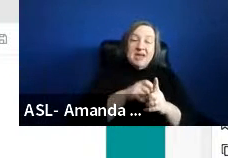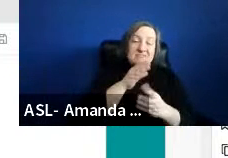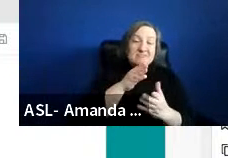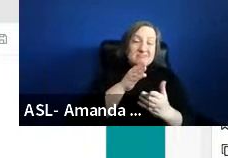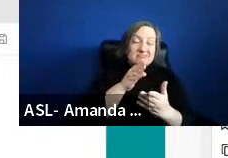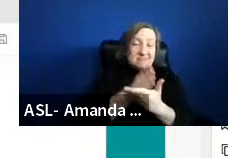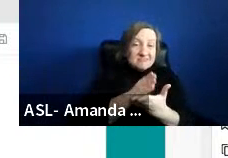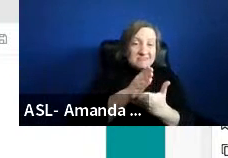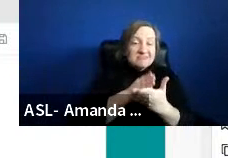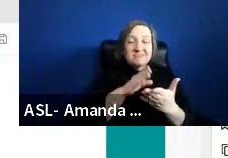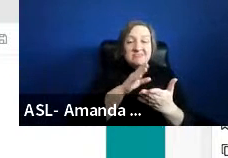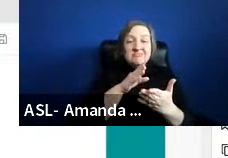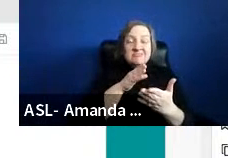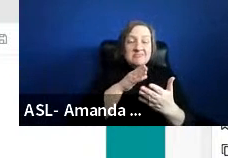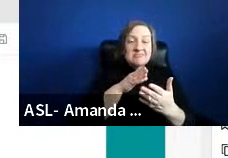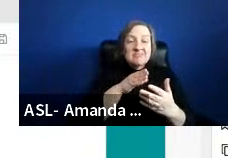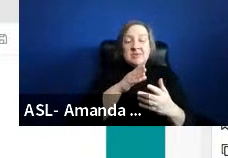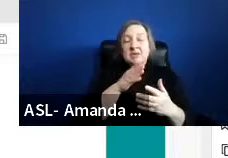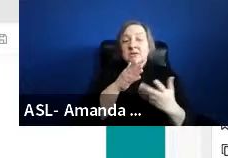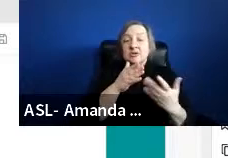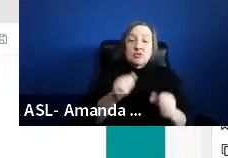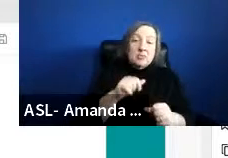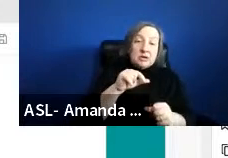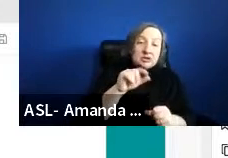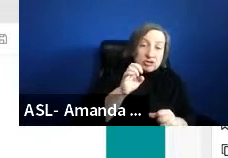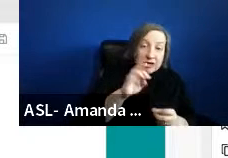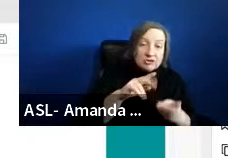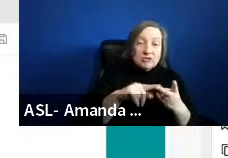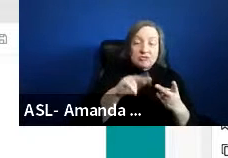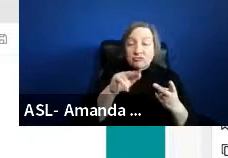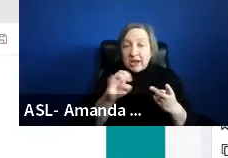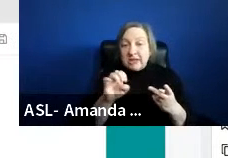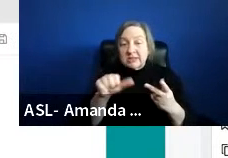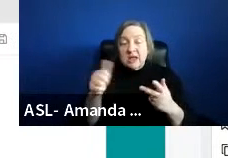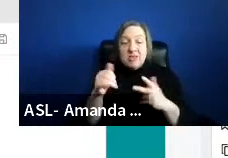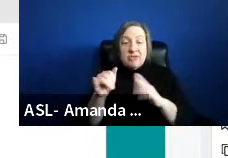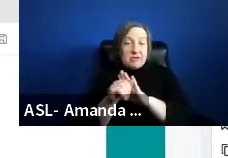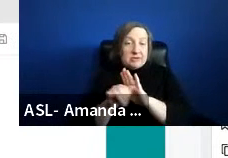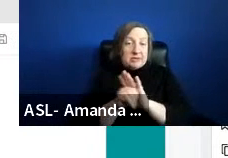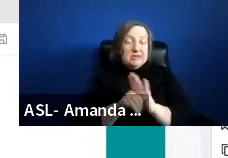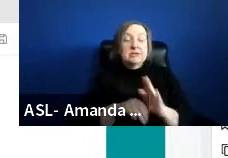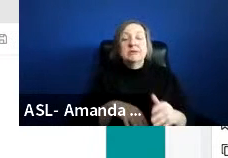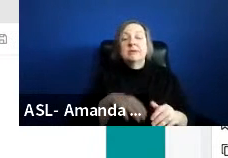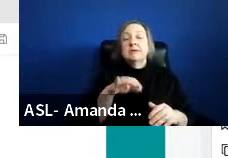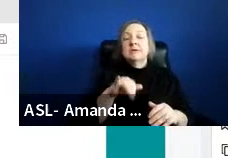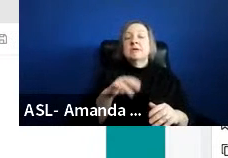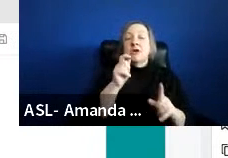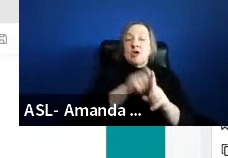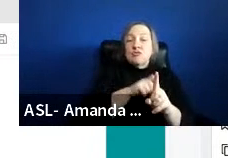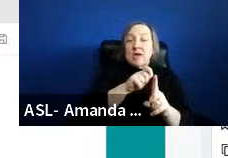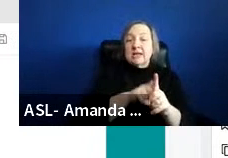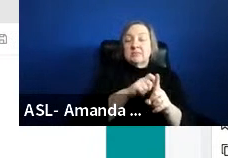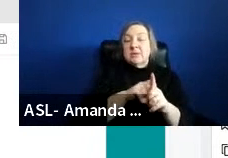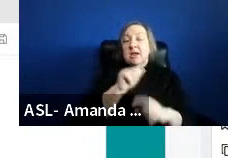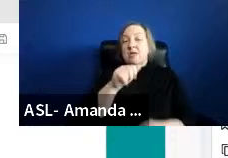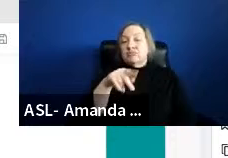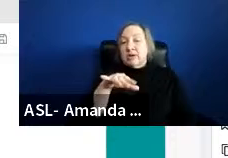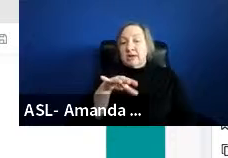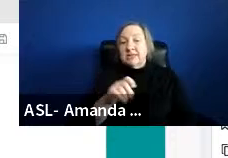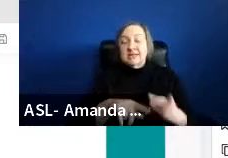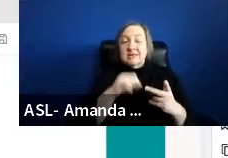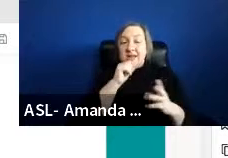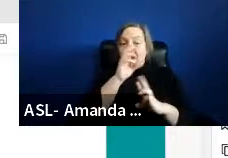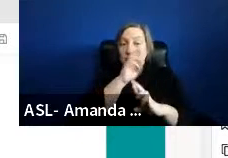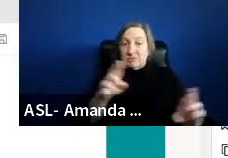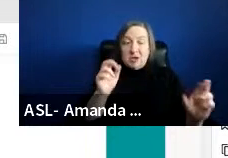job sites. This includes harassment based on gender, race, and other identities, harassment of apprentices, and disrespect often experienced by